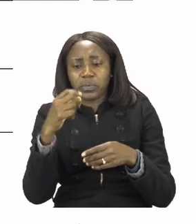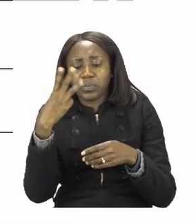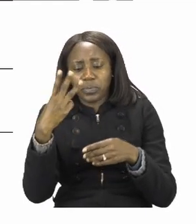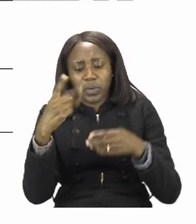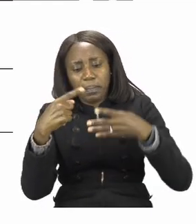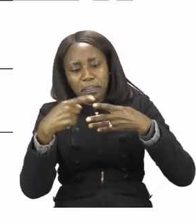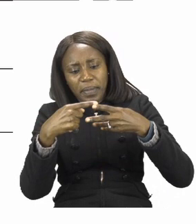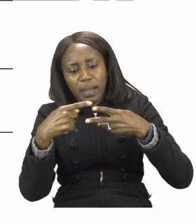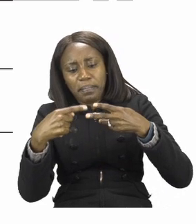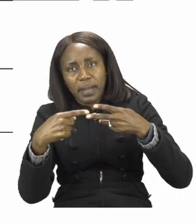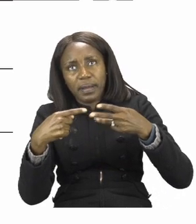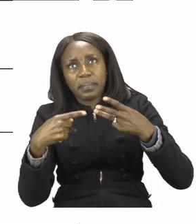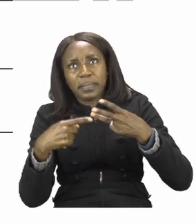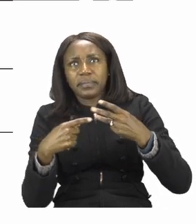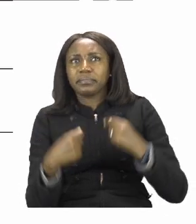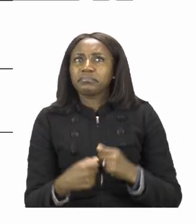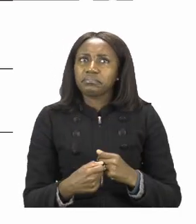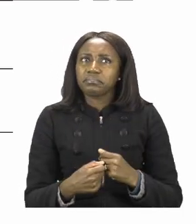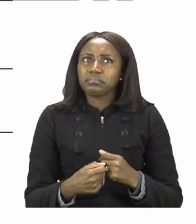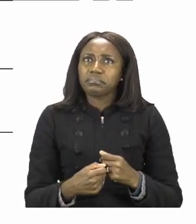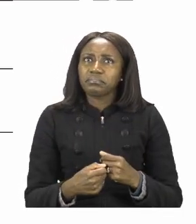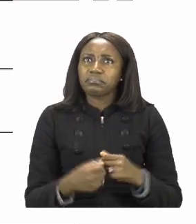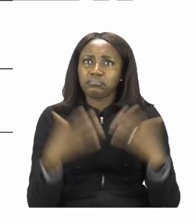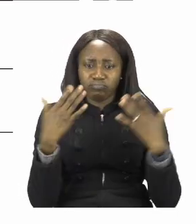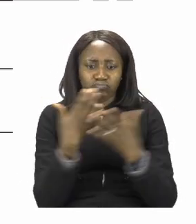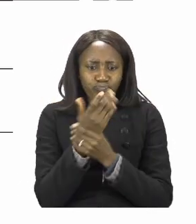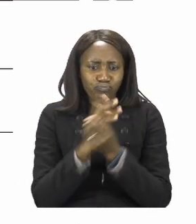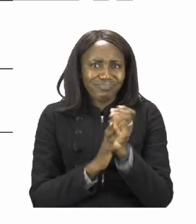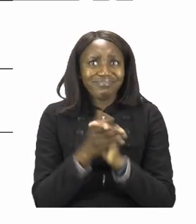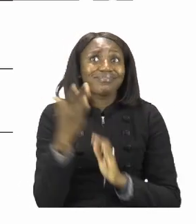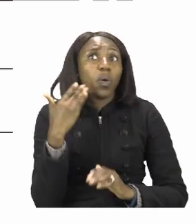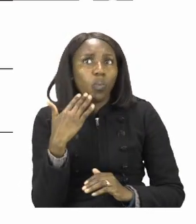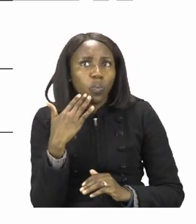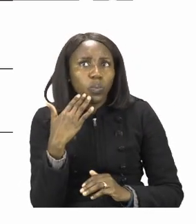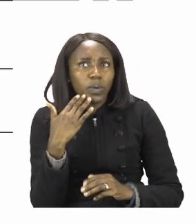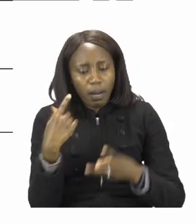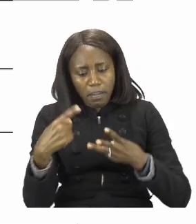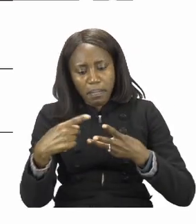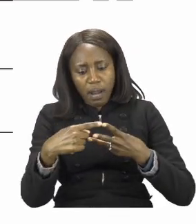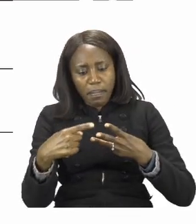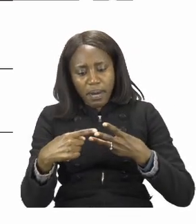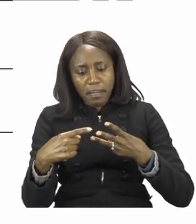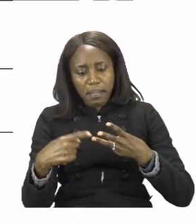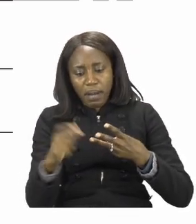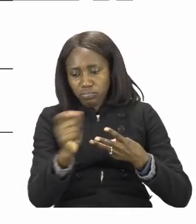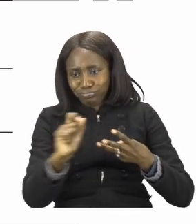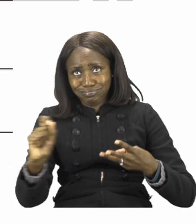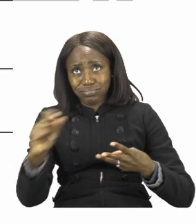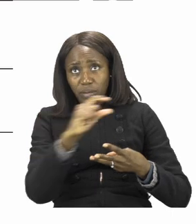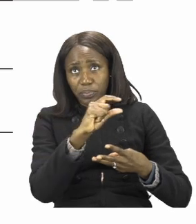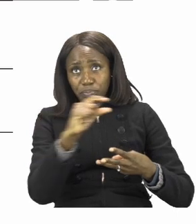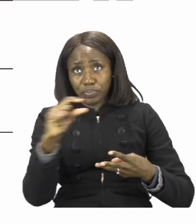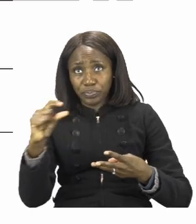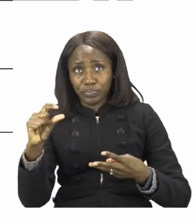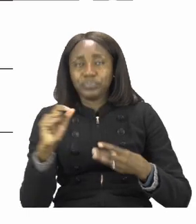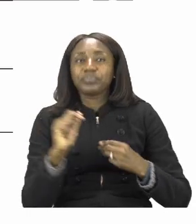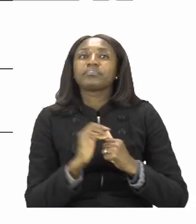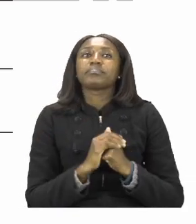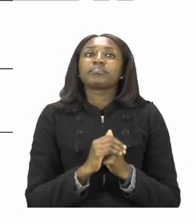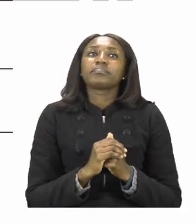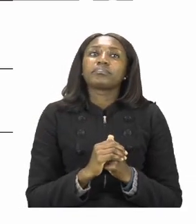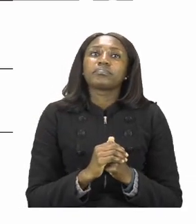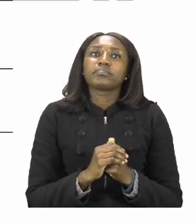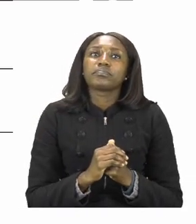When must you wash your hands? They want you to write 3